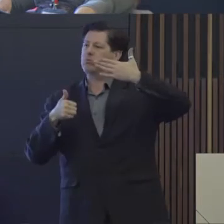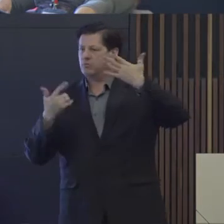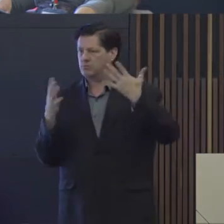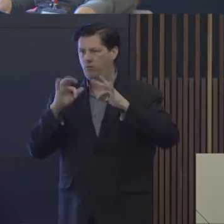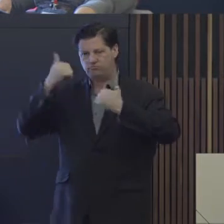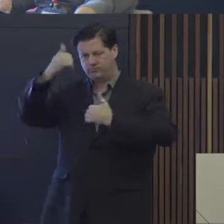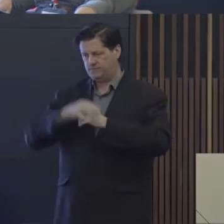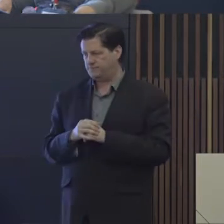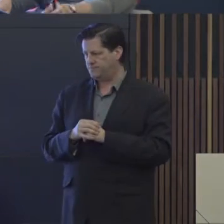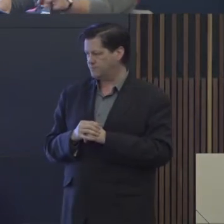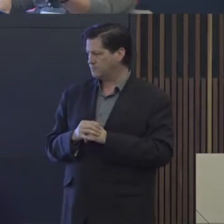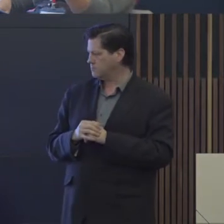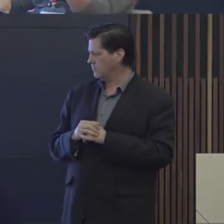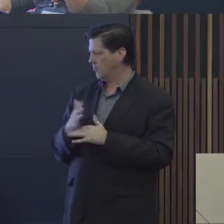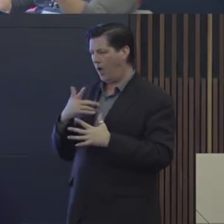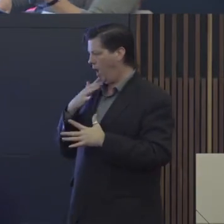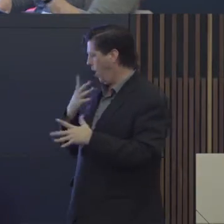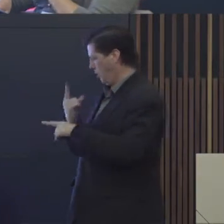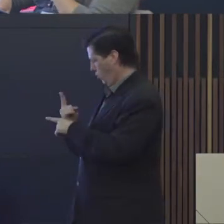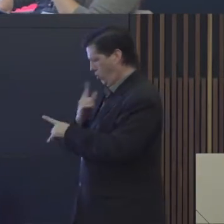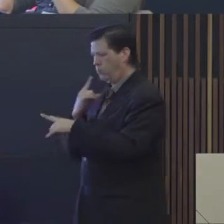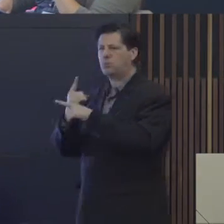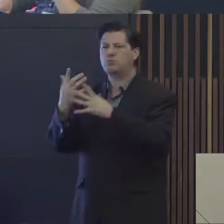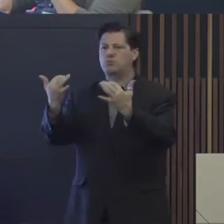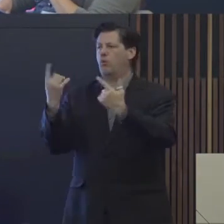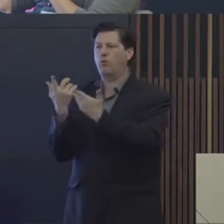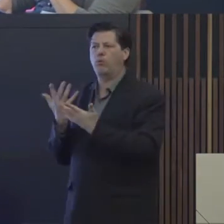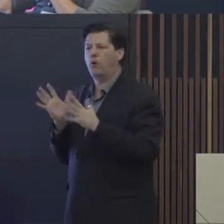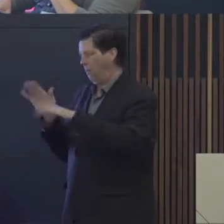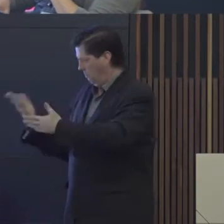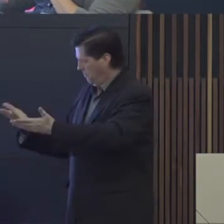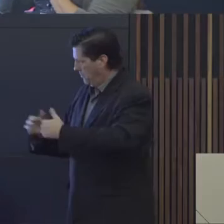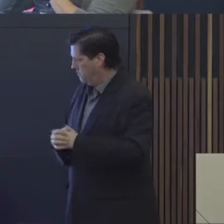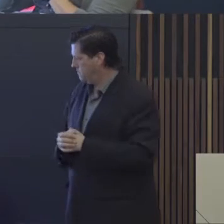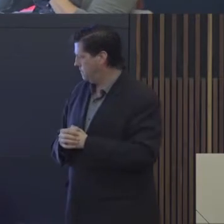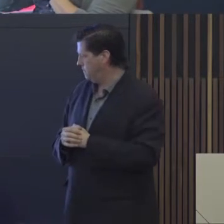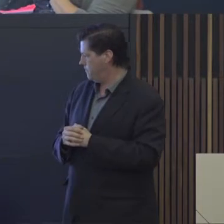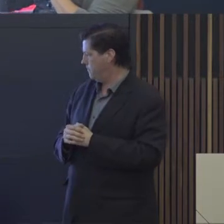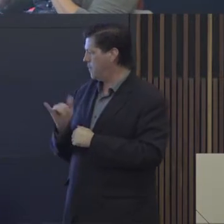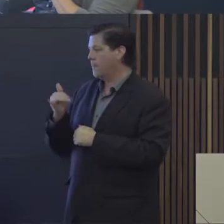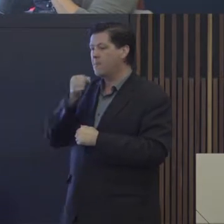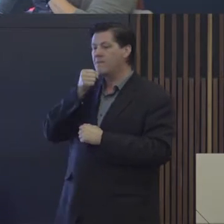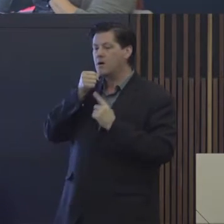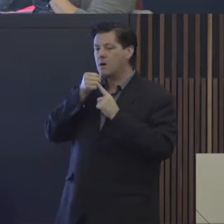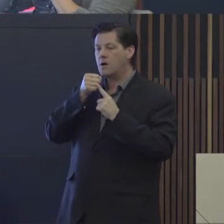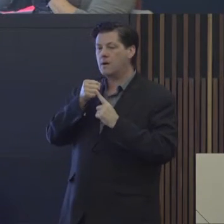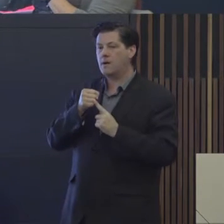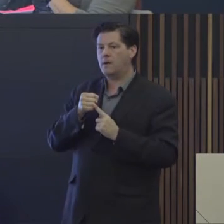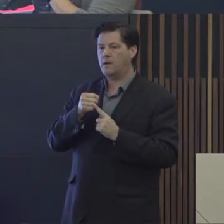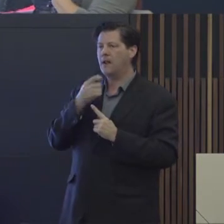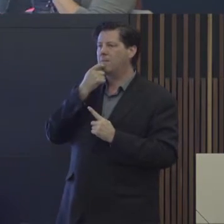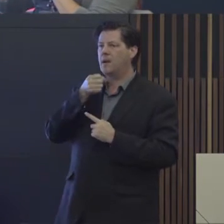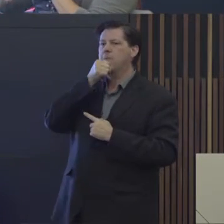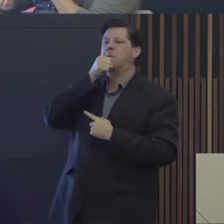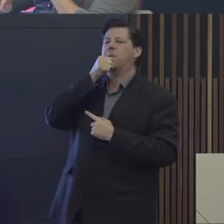of the review, is that right? I'm talking to them and not looking at you. No, you're talking maybe just take your microphone a little bit further away from your, because you're getting a